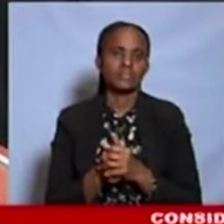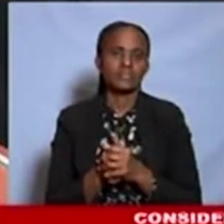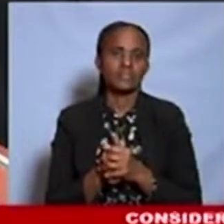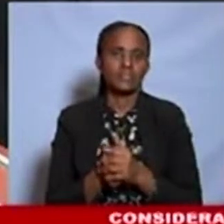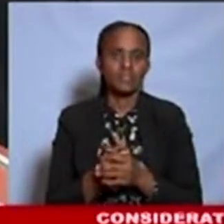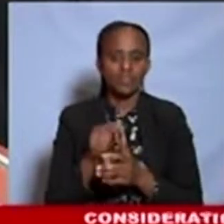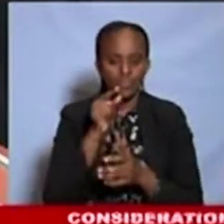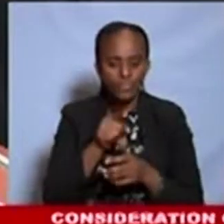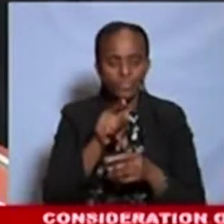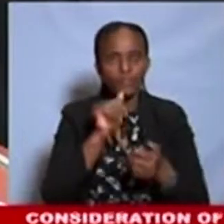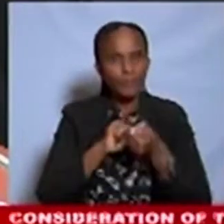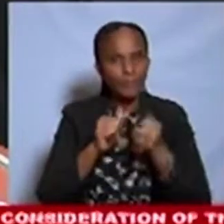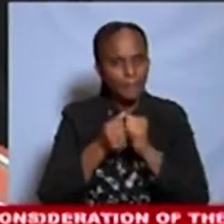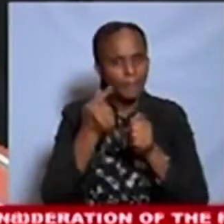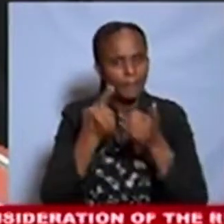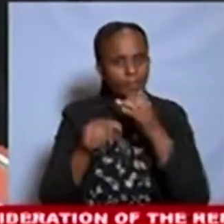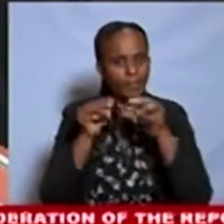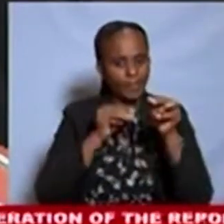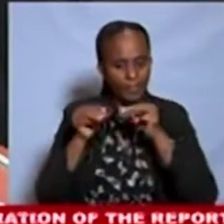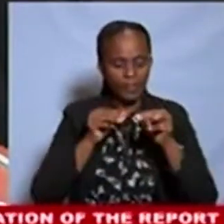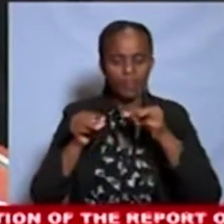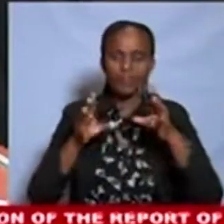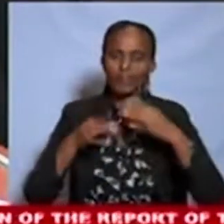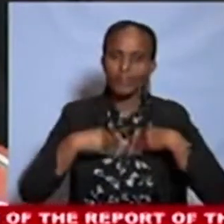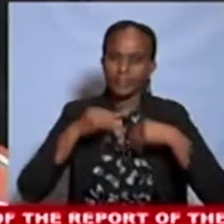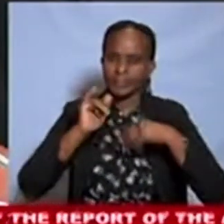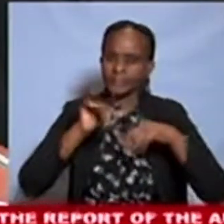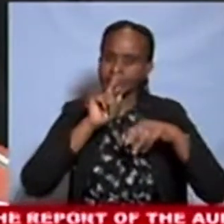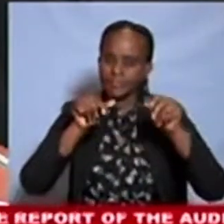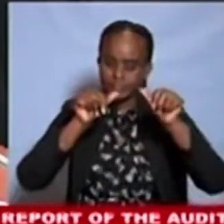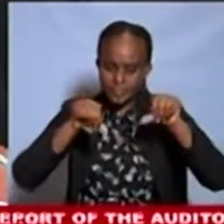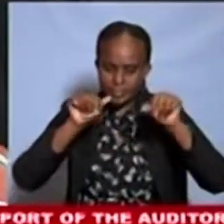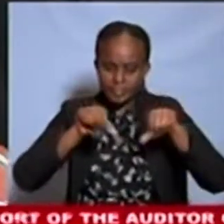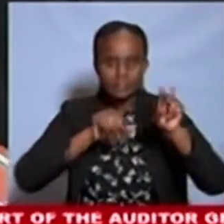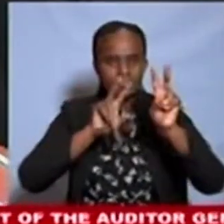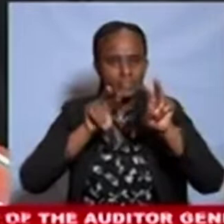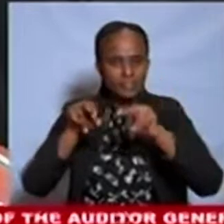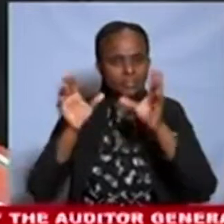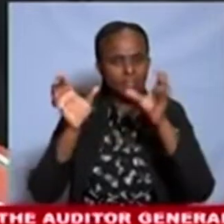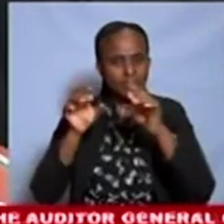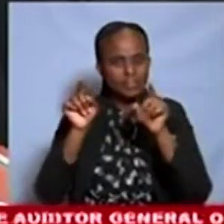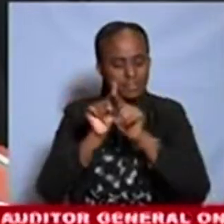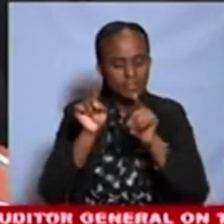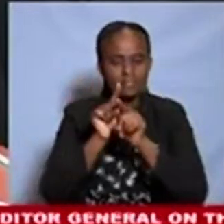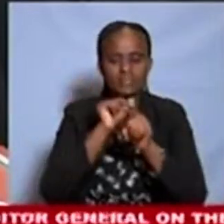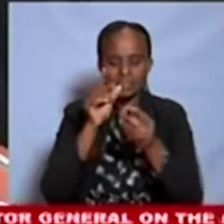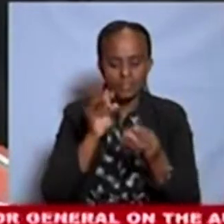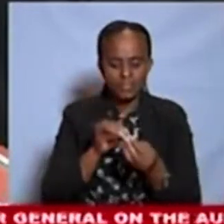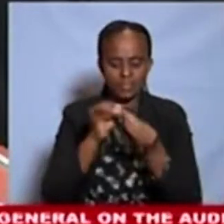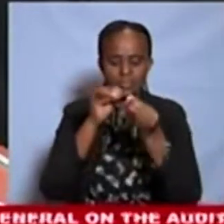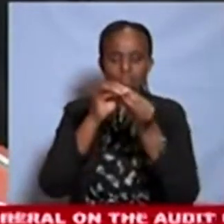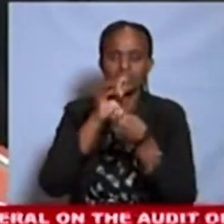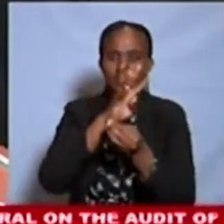cause of query, management acknowledges the auditor's observation that the council did not collect a total of